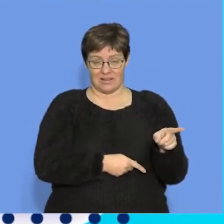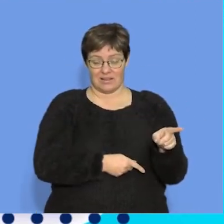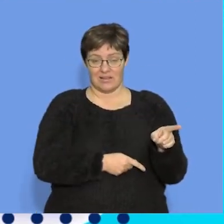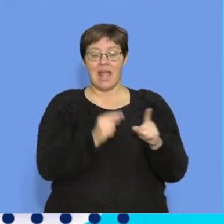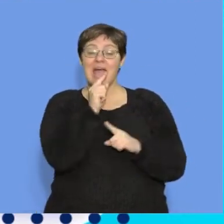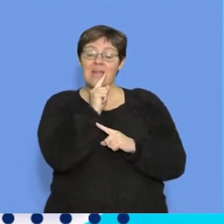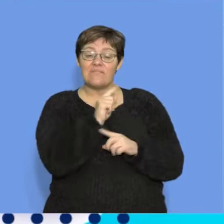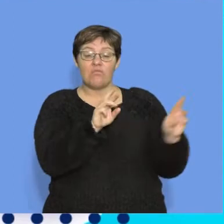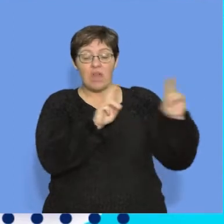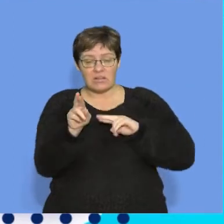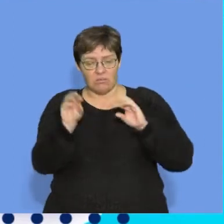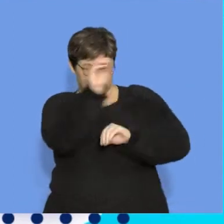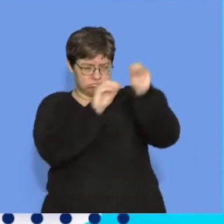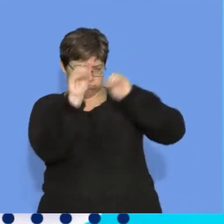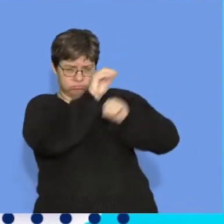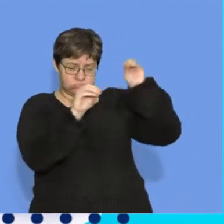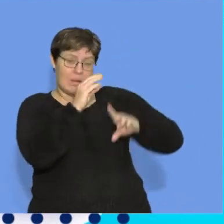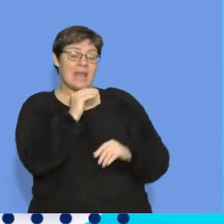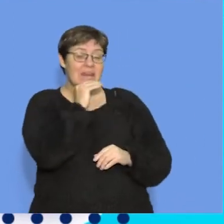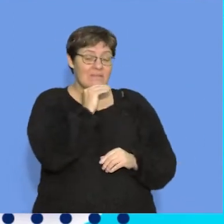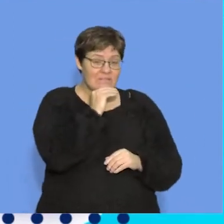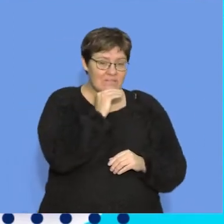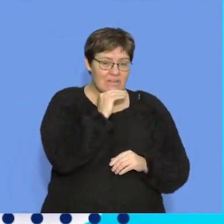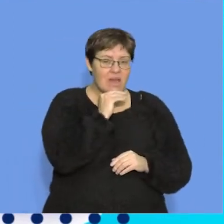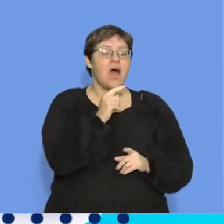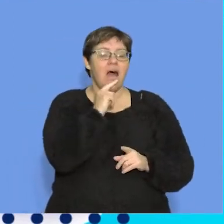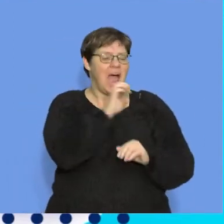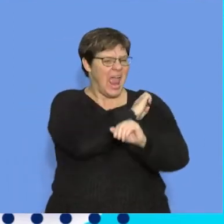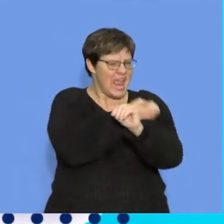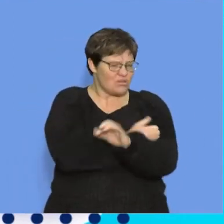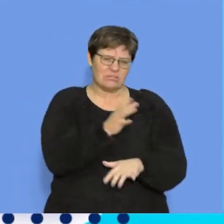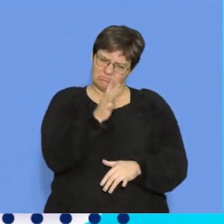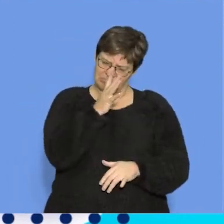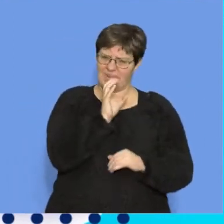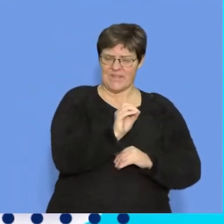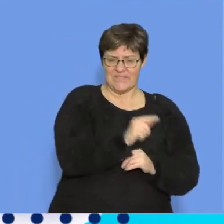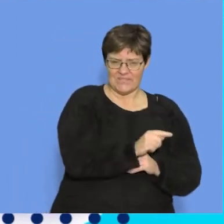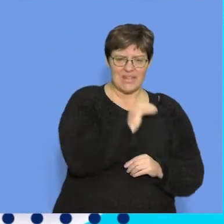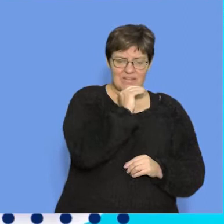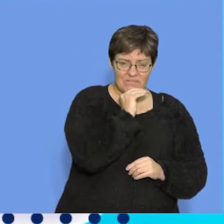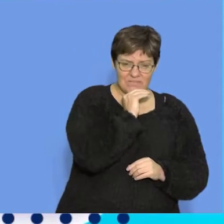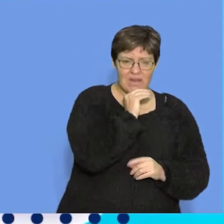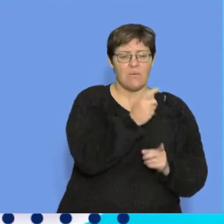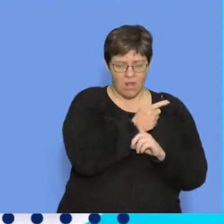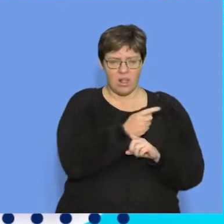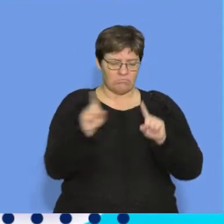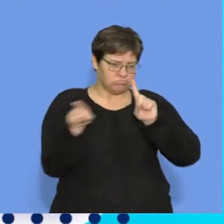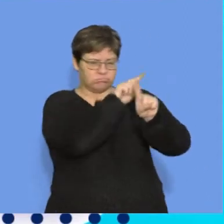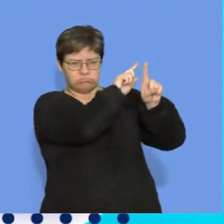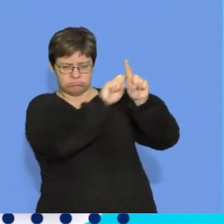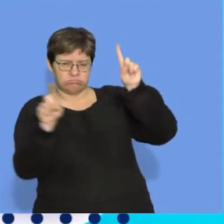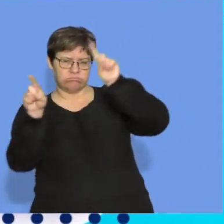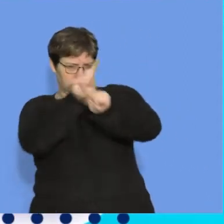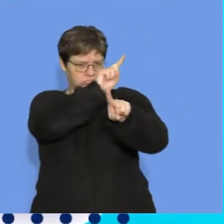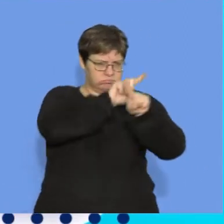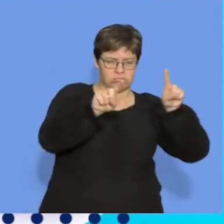if the reactants move around enough and with enough energy, they will collide with each other